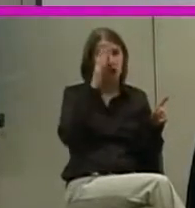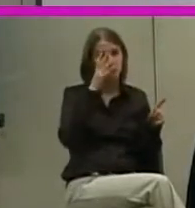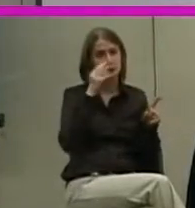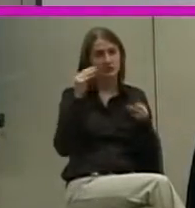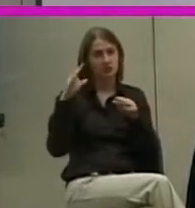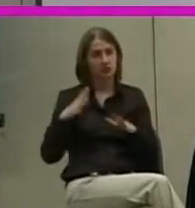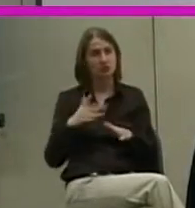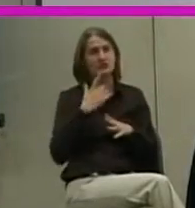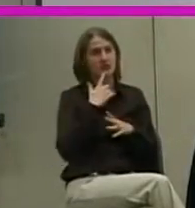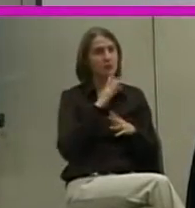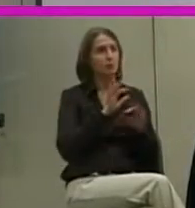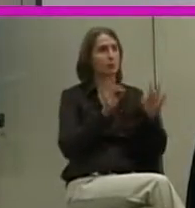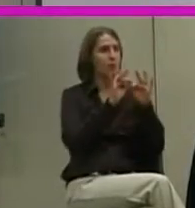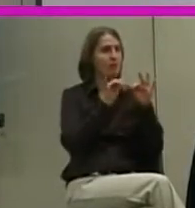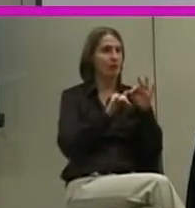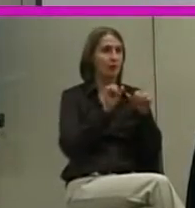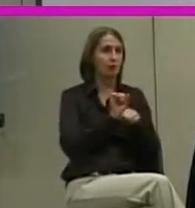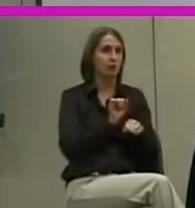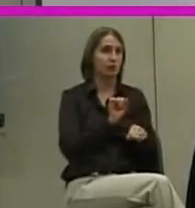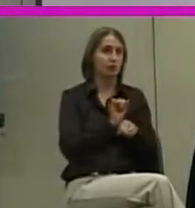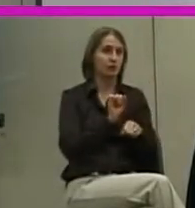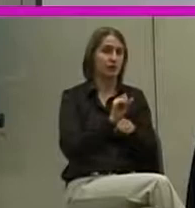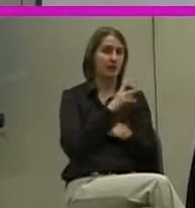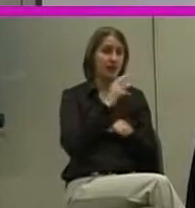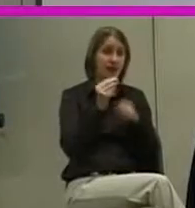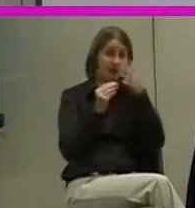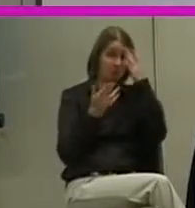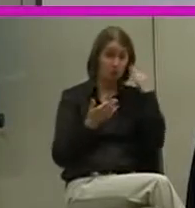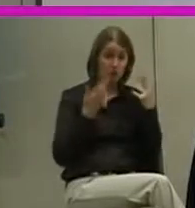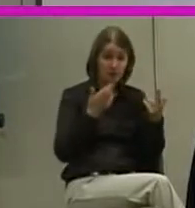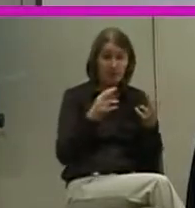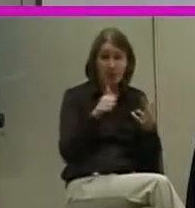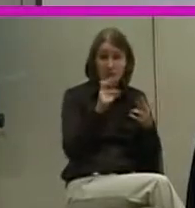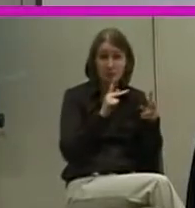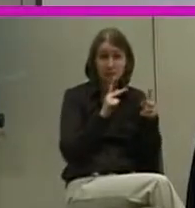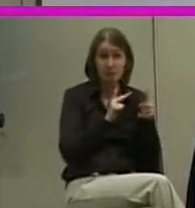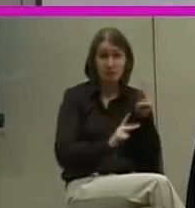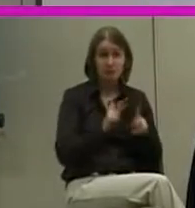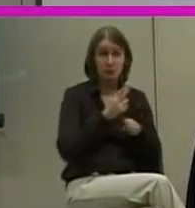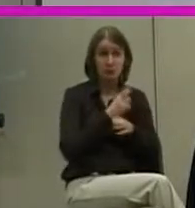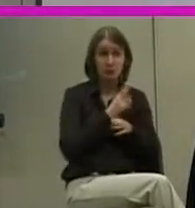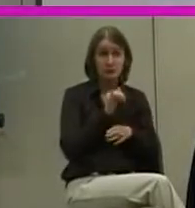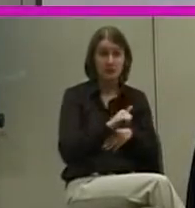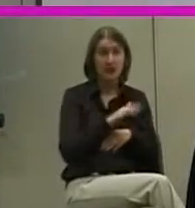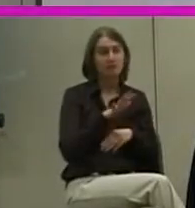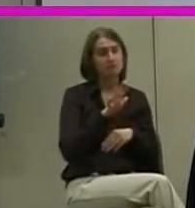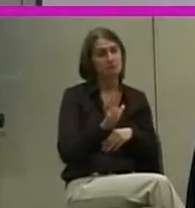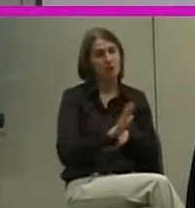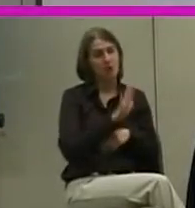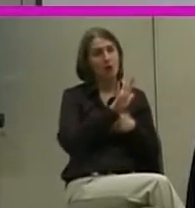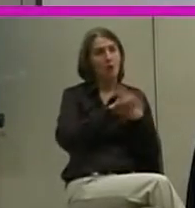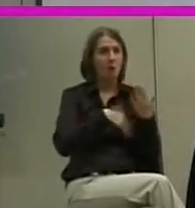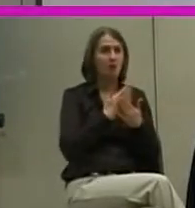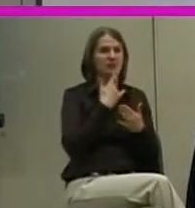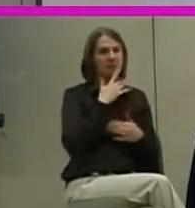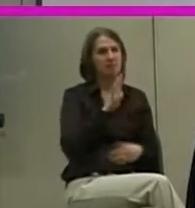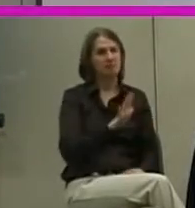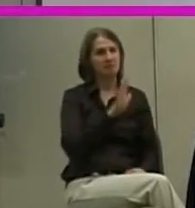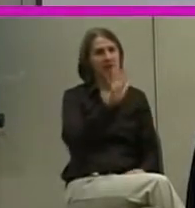was worth the effort it took to do it. And would you recommend to others to use this? And they were all at the around 5 or 6 on